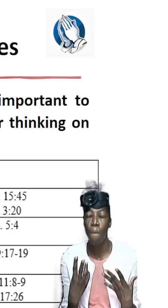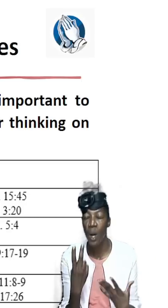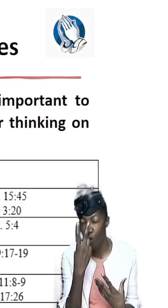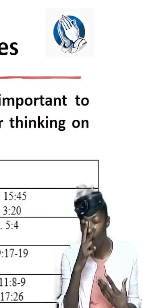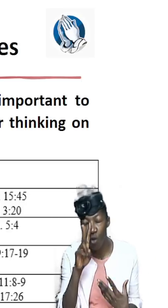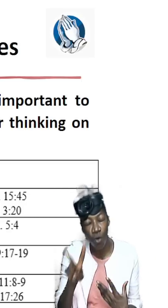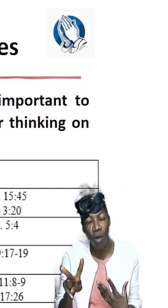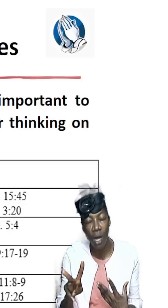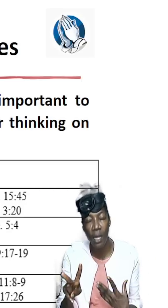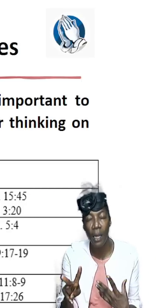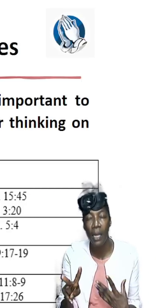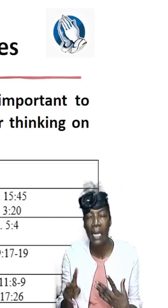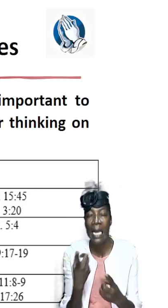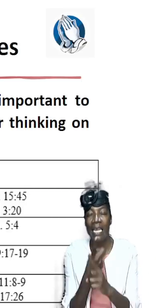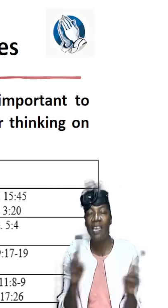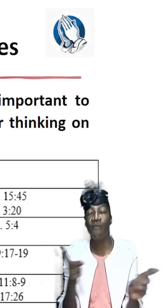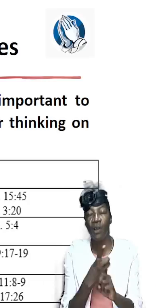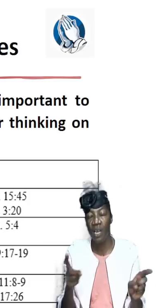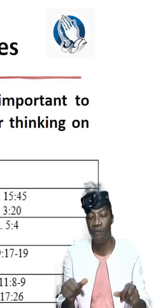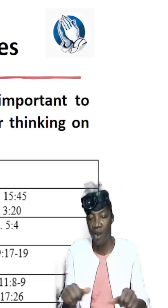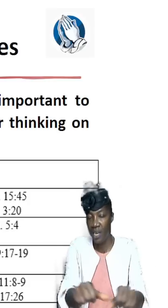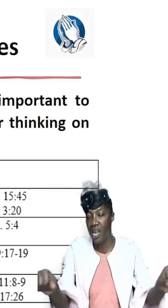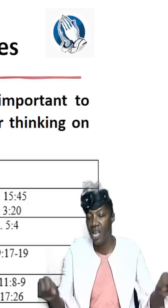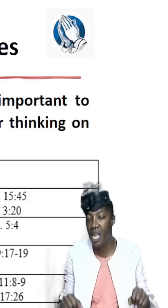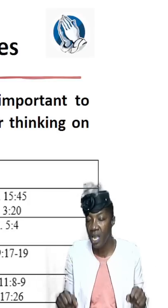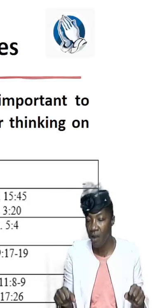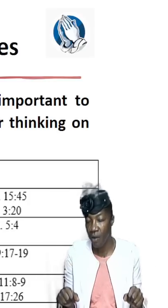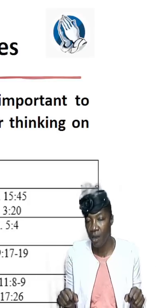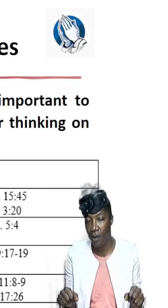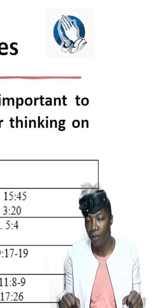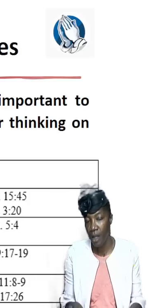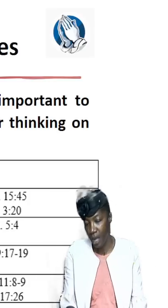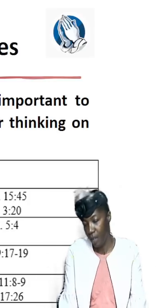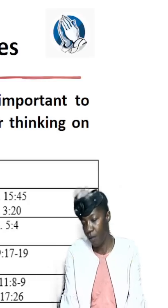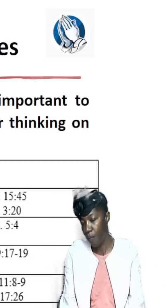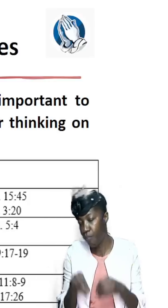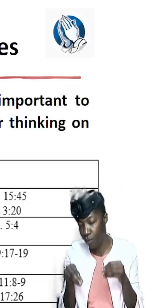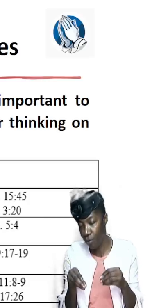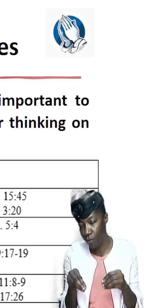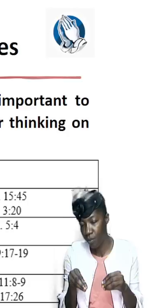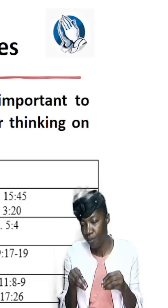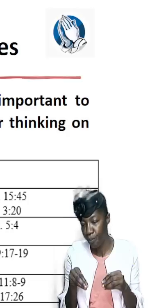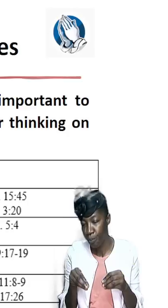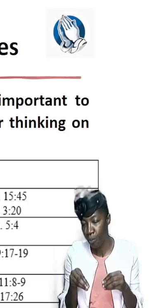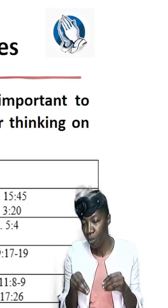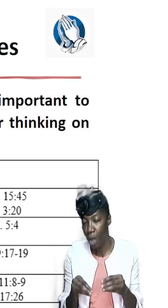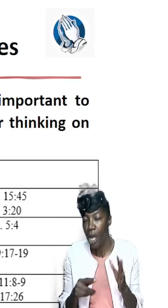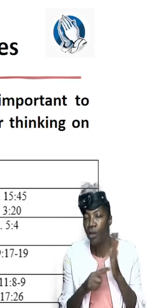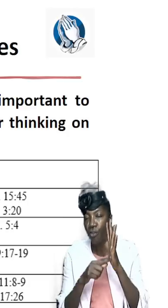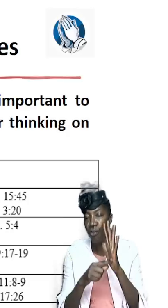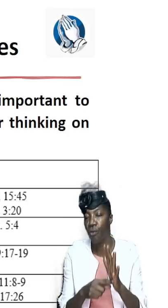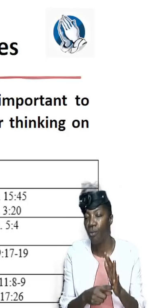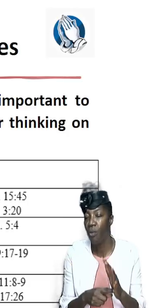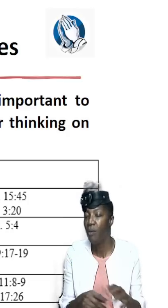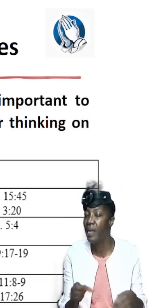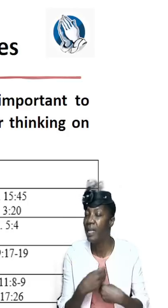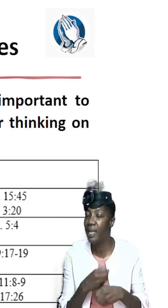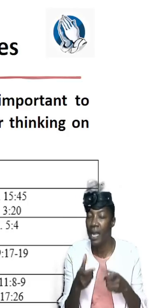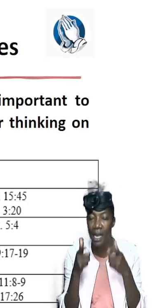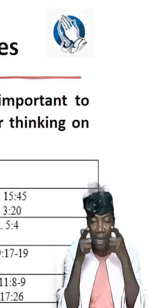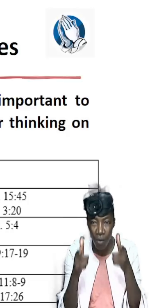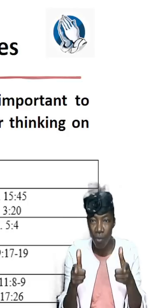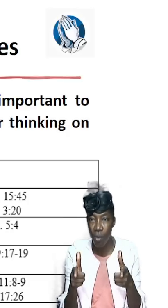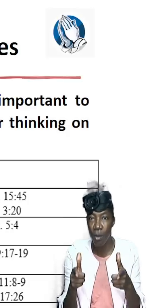different areas that we can drill and pull up and expand. And, you know, we'll take a look at